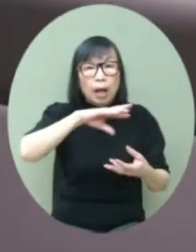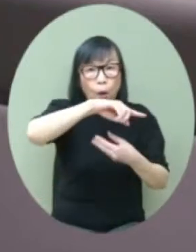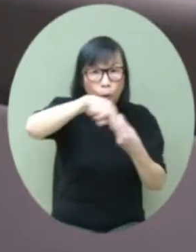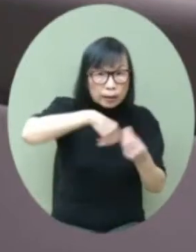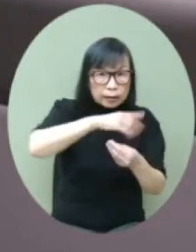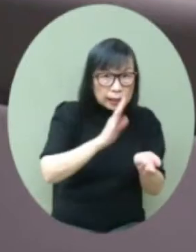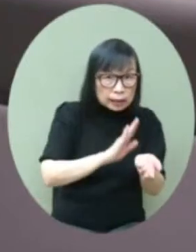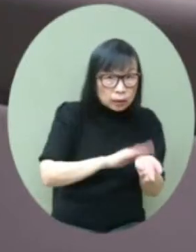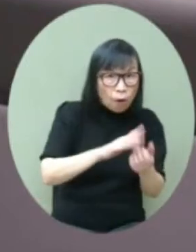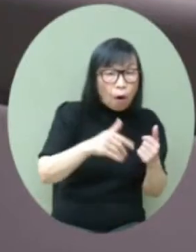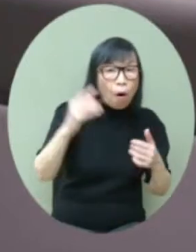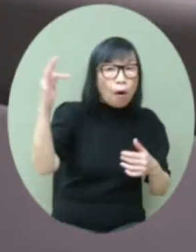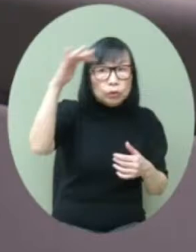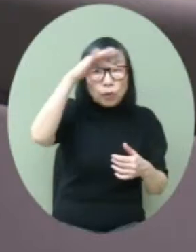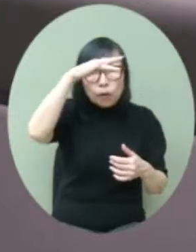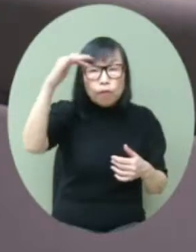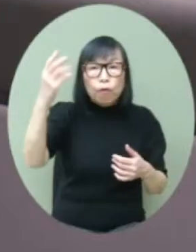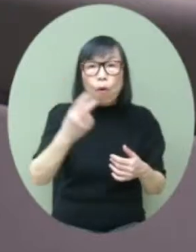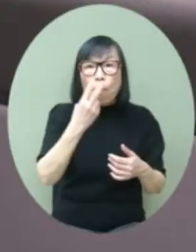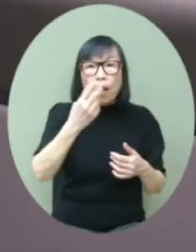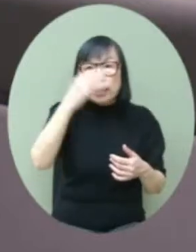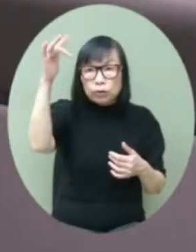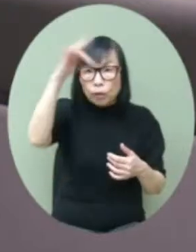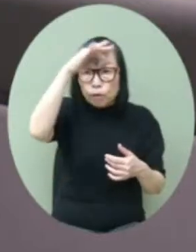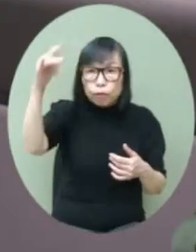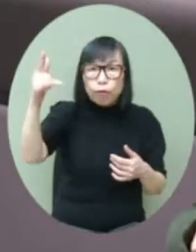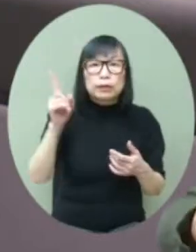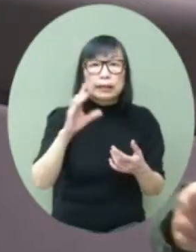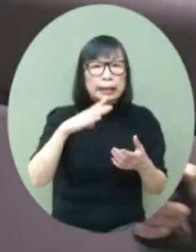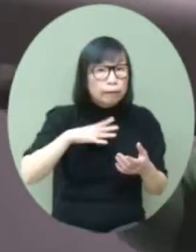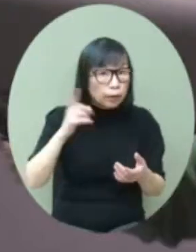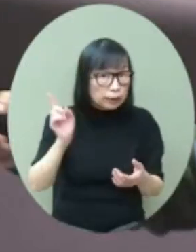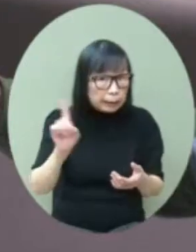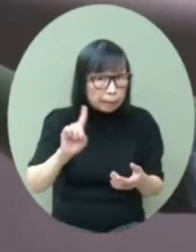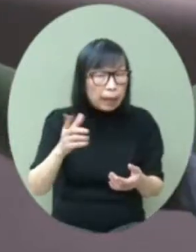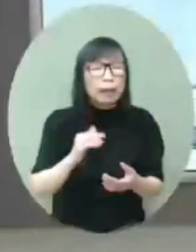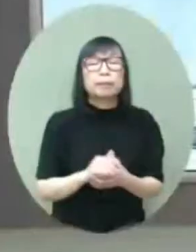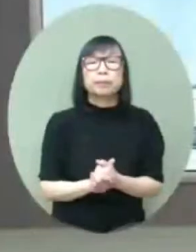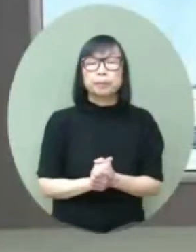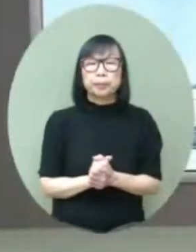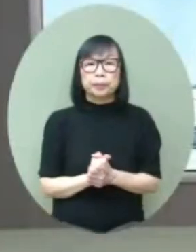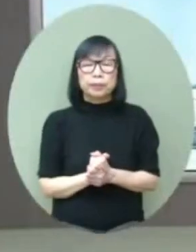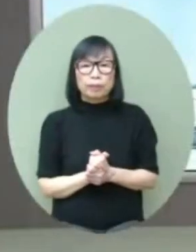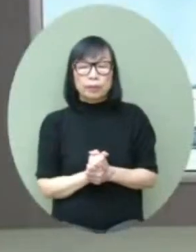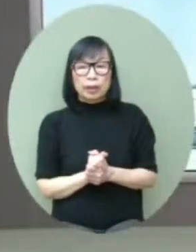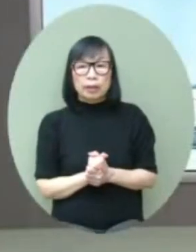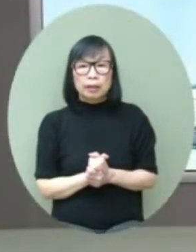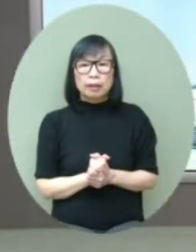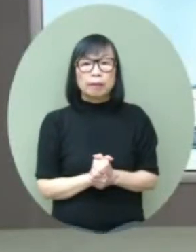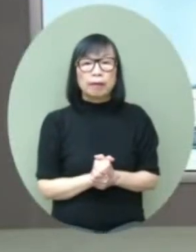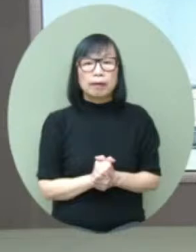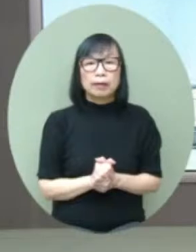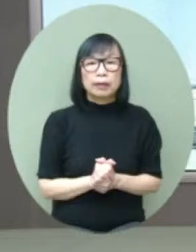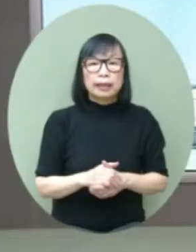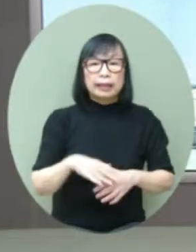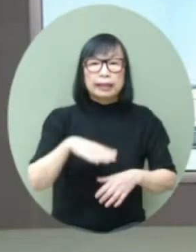you collected samples and carry out ventilation tests at those premises?